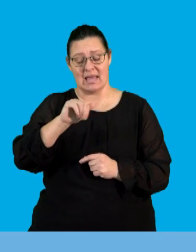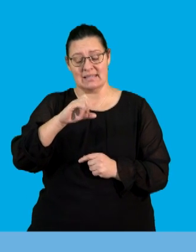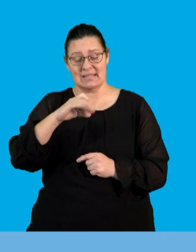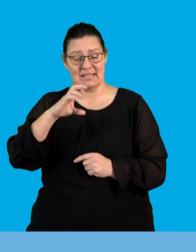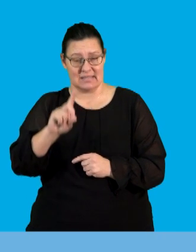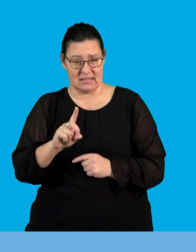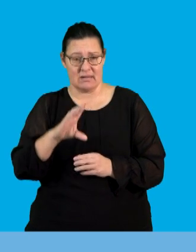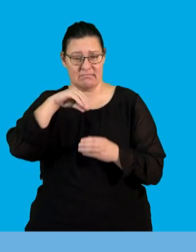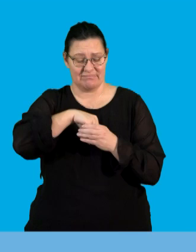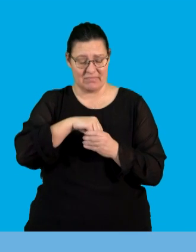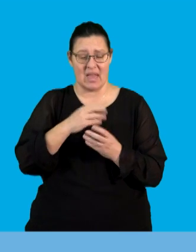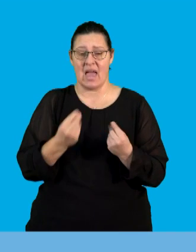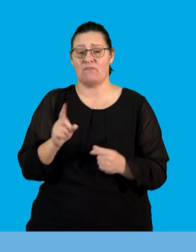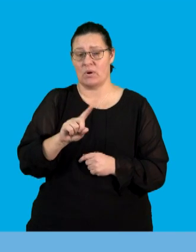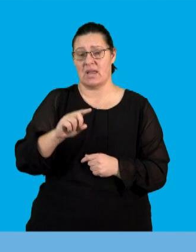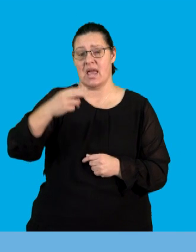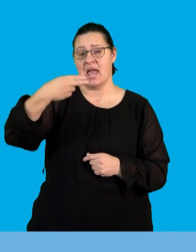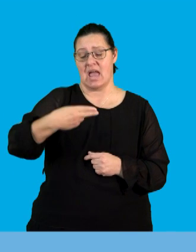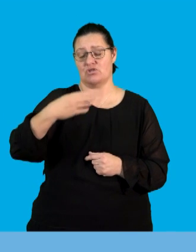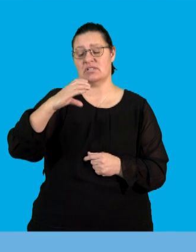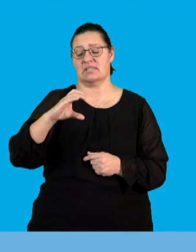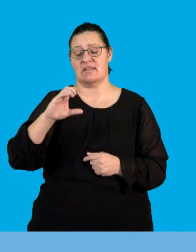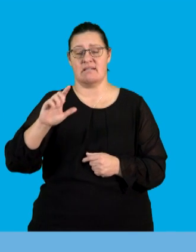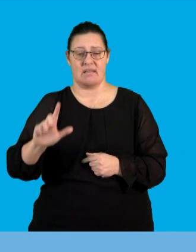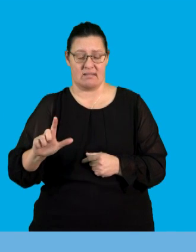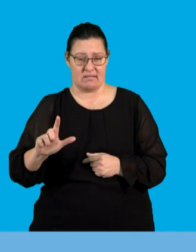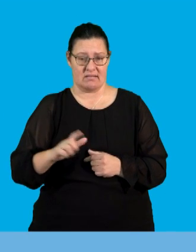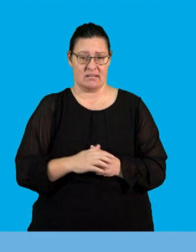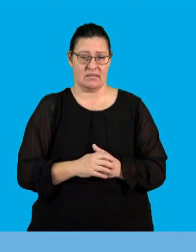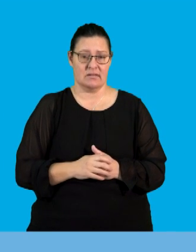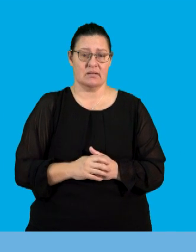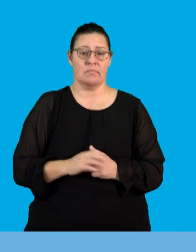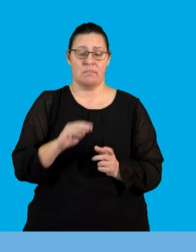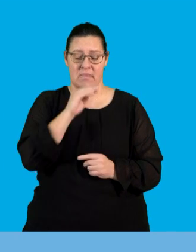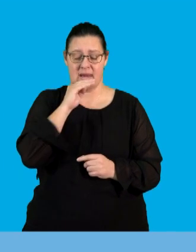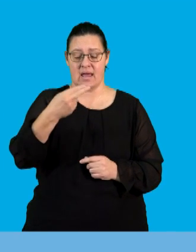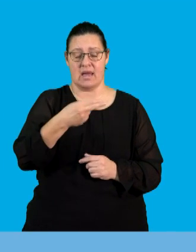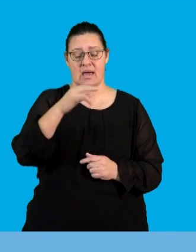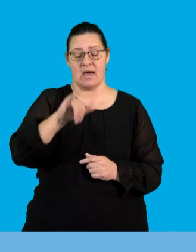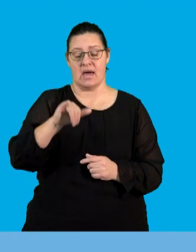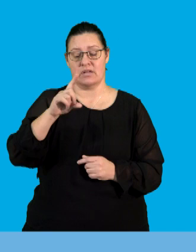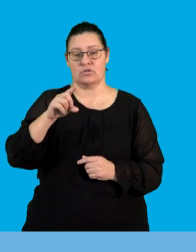contains HCl, which is our hydrochloric acid.